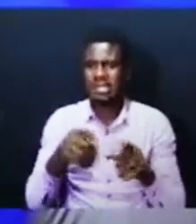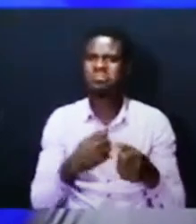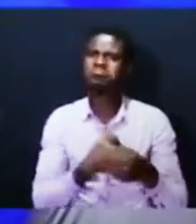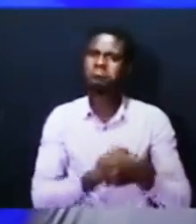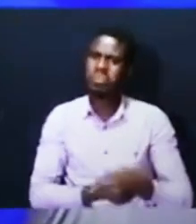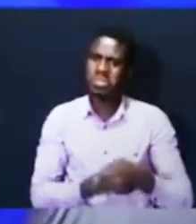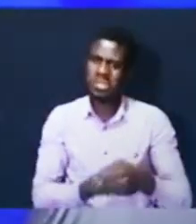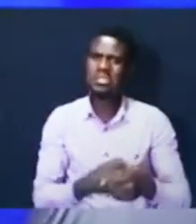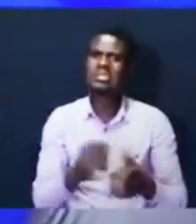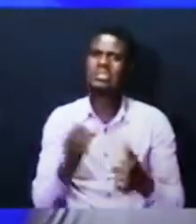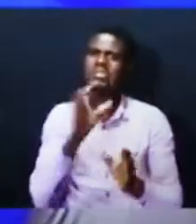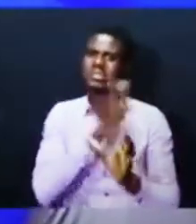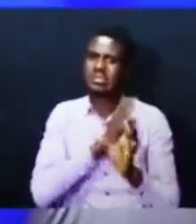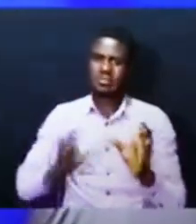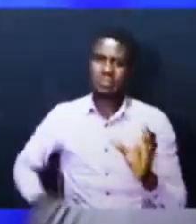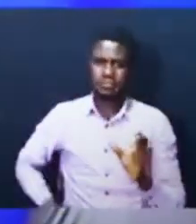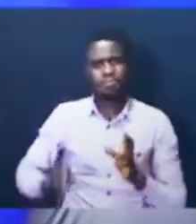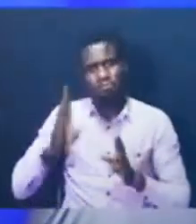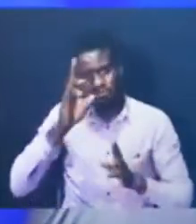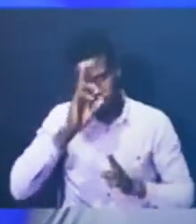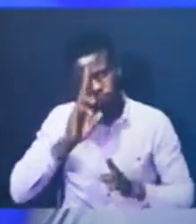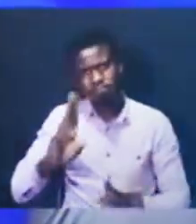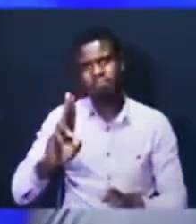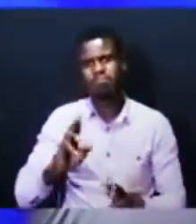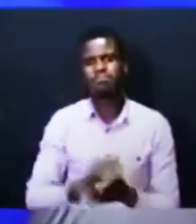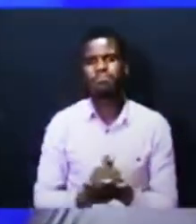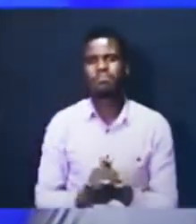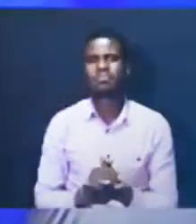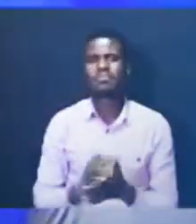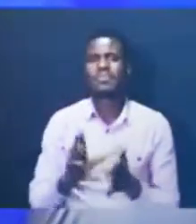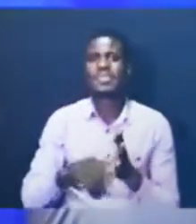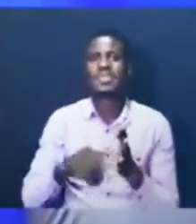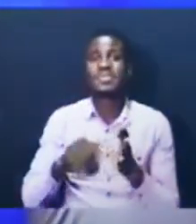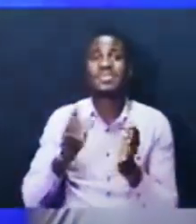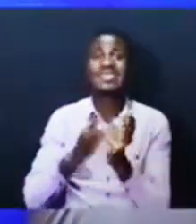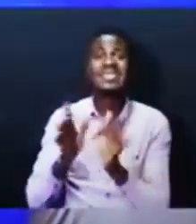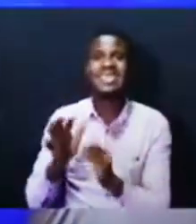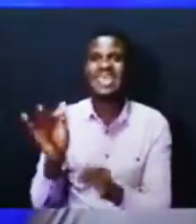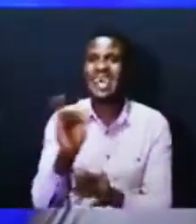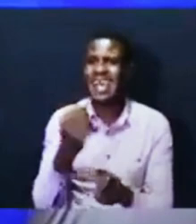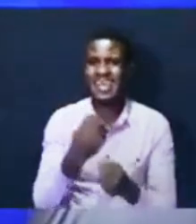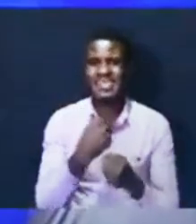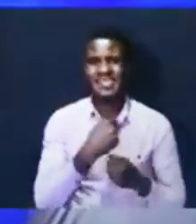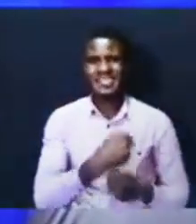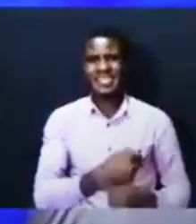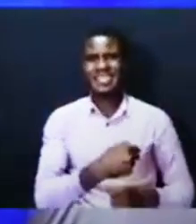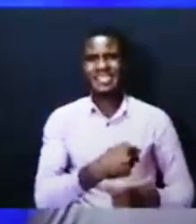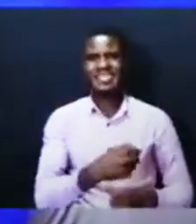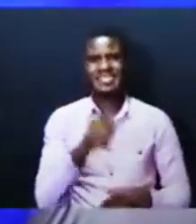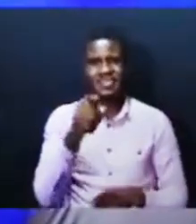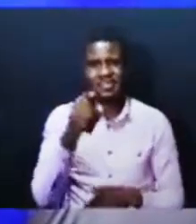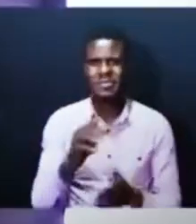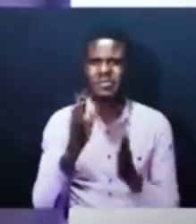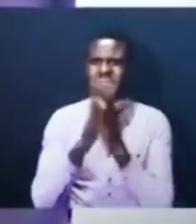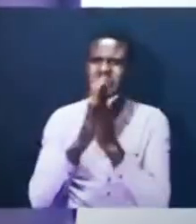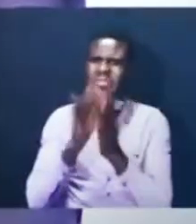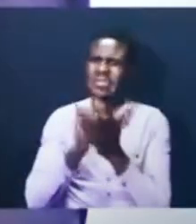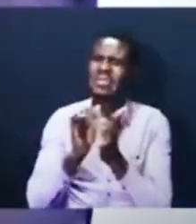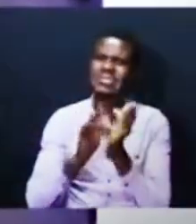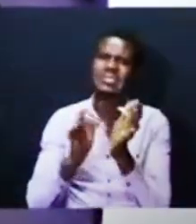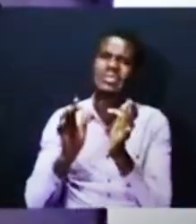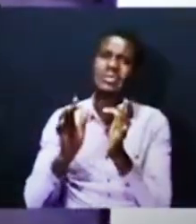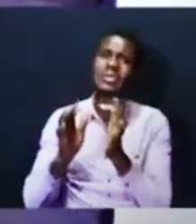protect the honor of Christ. And he will protect you. I pray that God will grant us